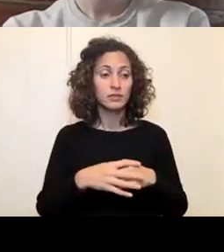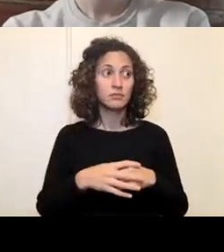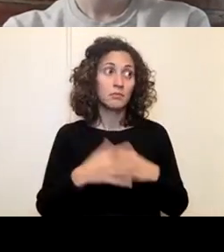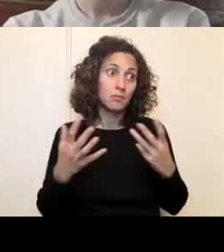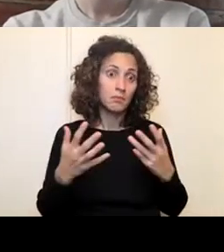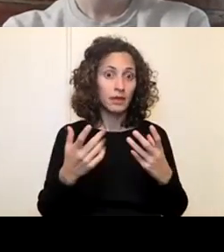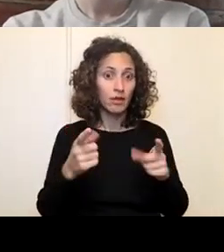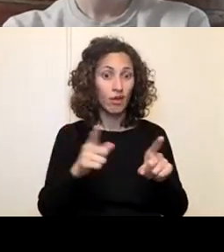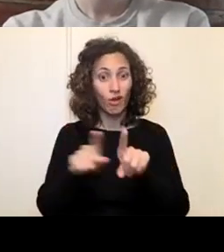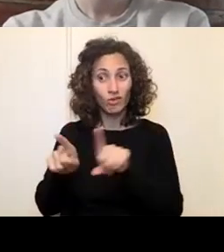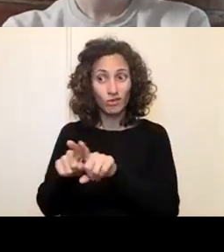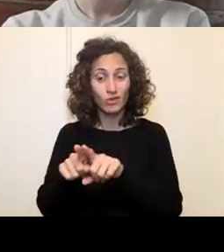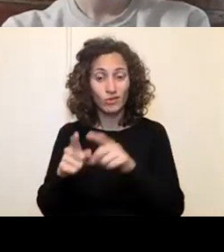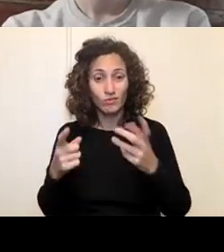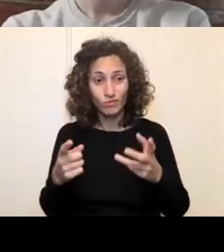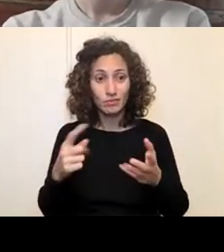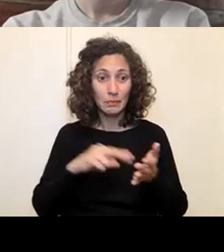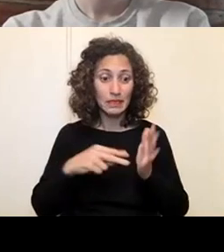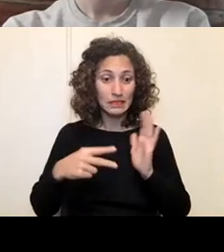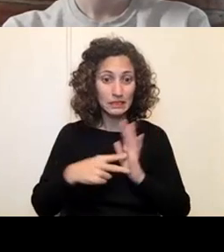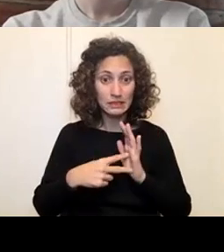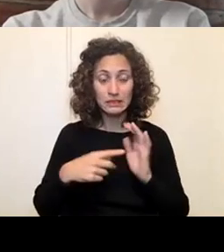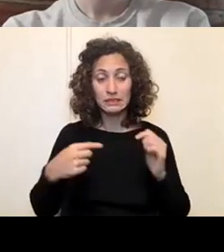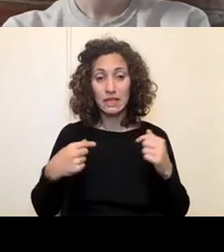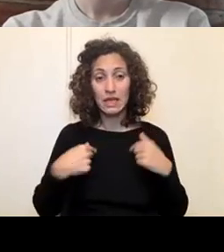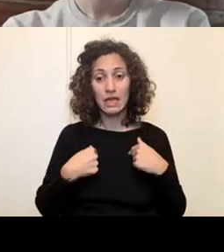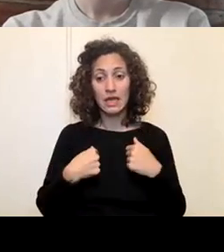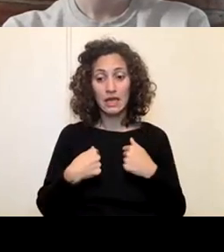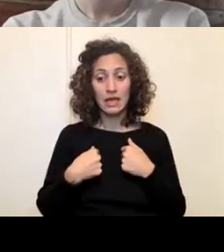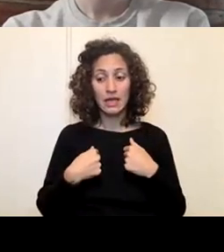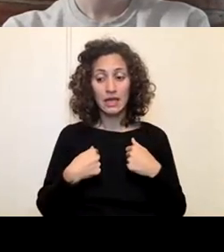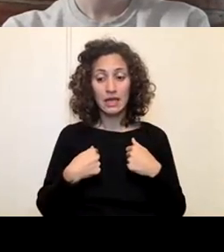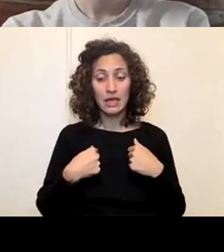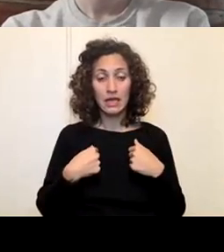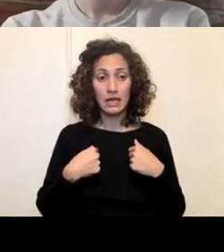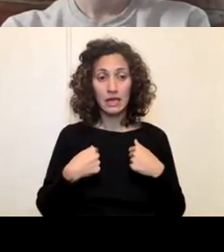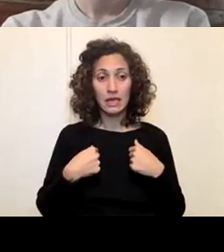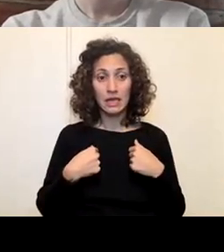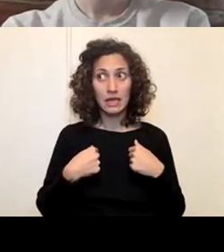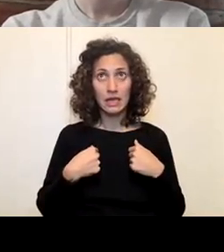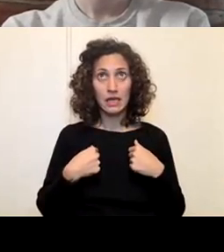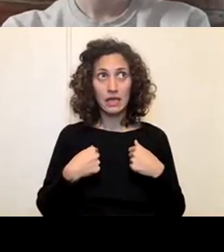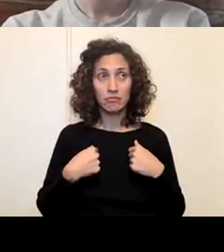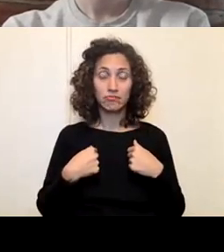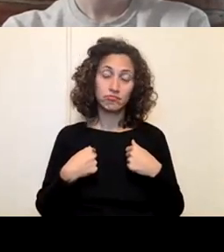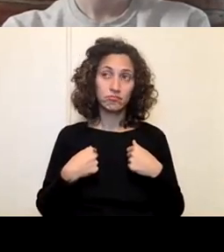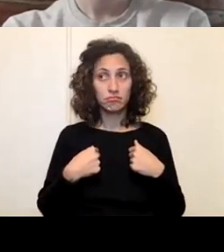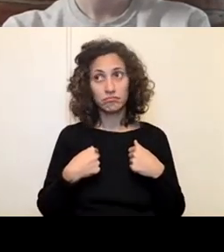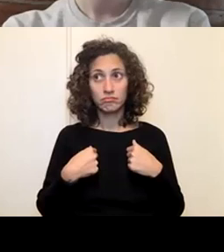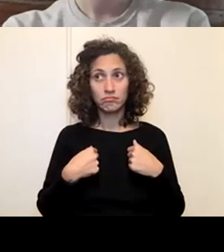meant that I look at, the relationship that I have with